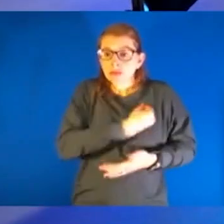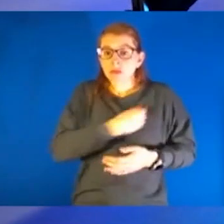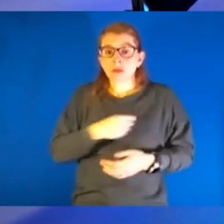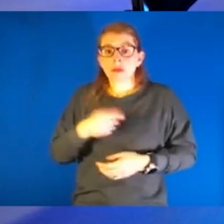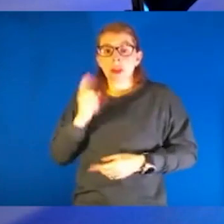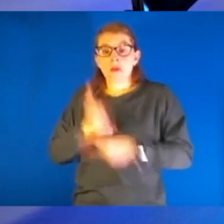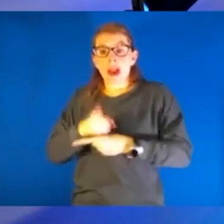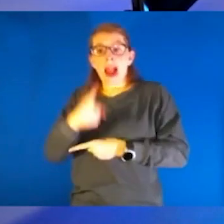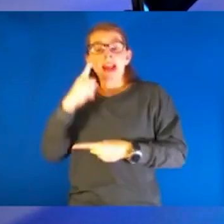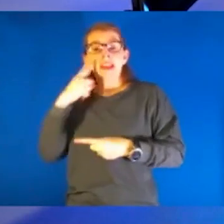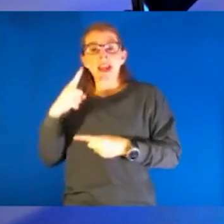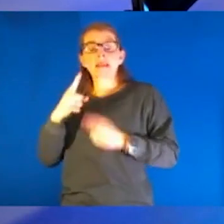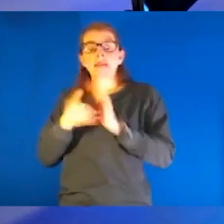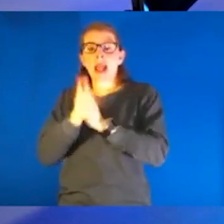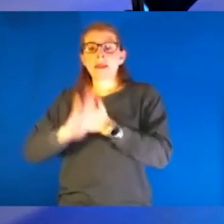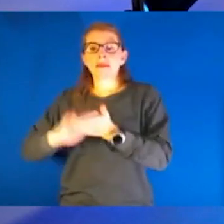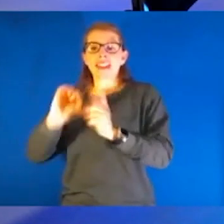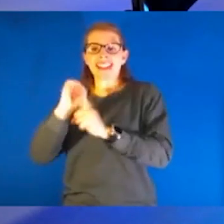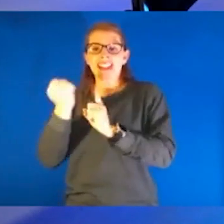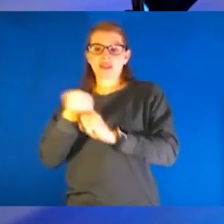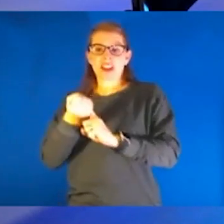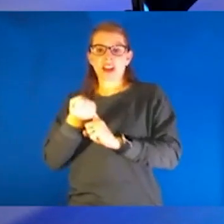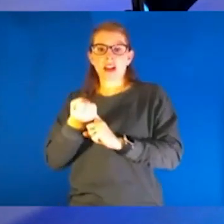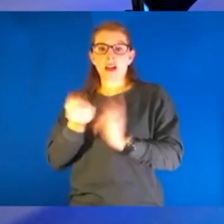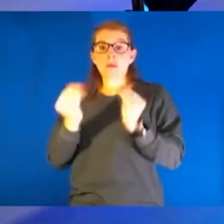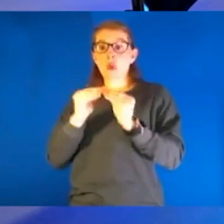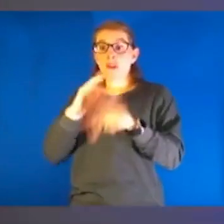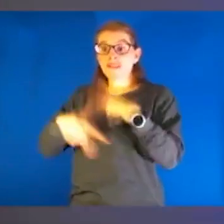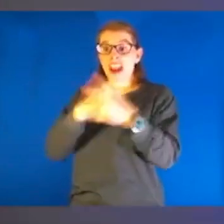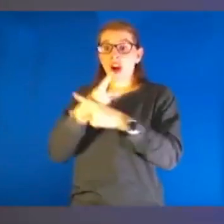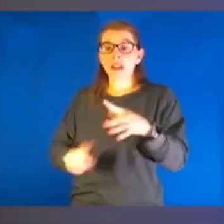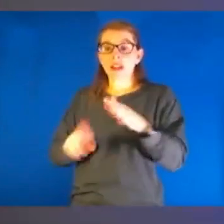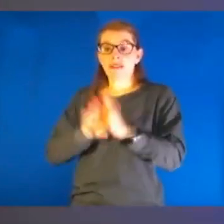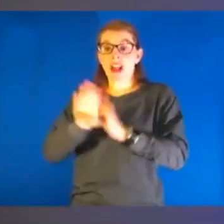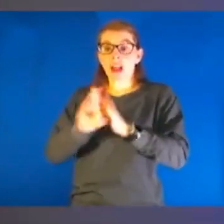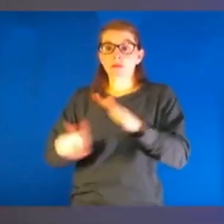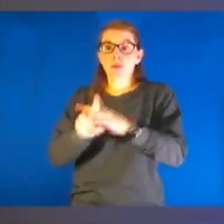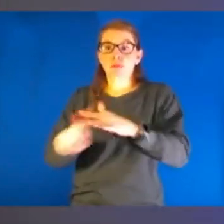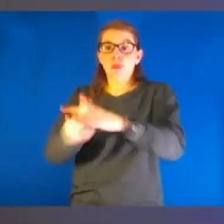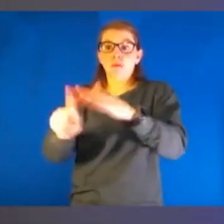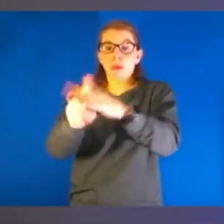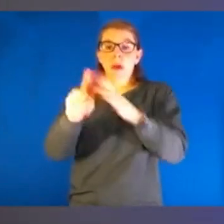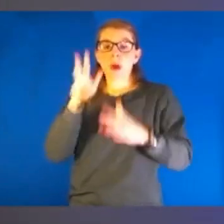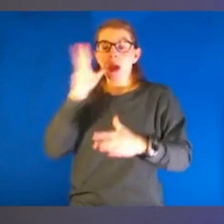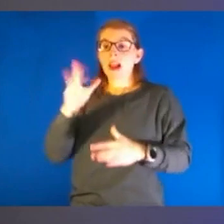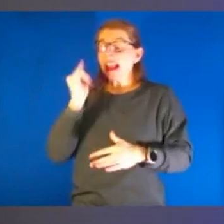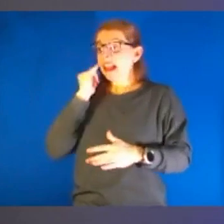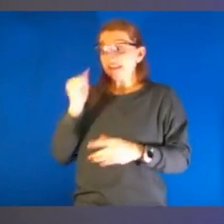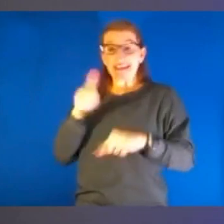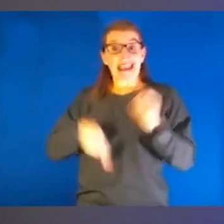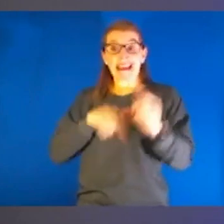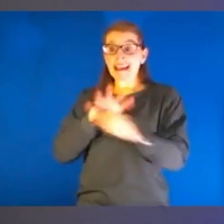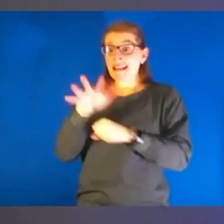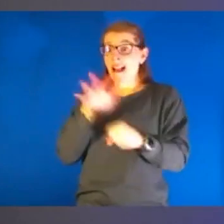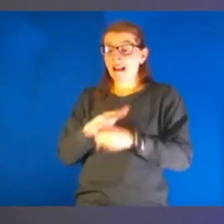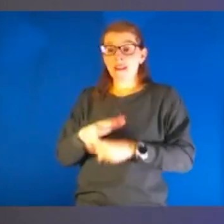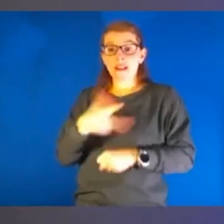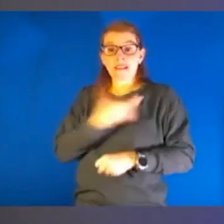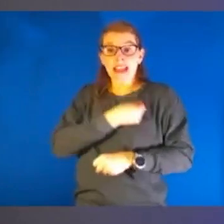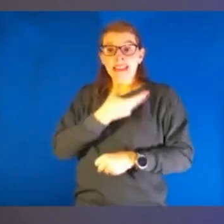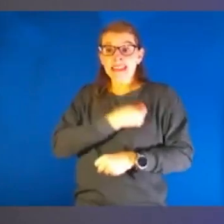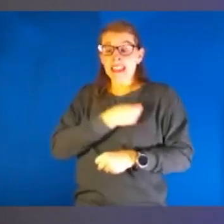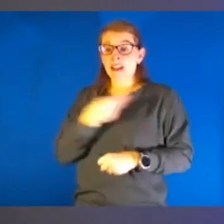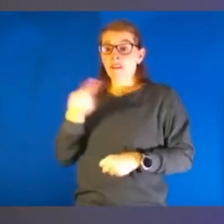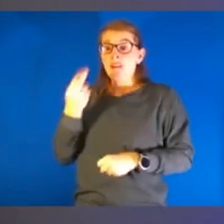creates a situation where we can potentially see more variants. If we cannot get enough people vaccinated to reach that herd immunity level worldwide,